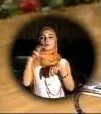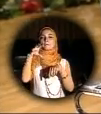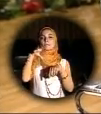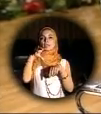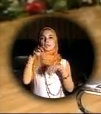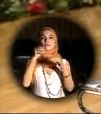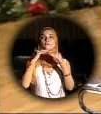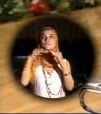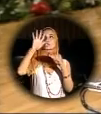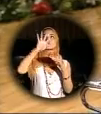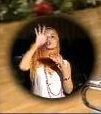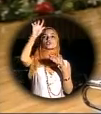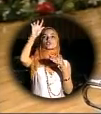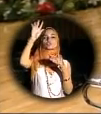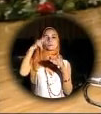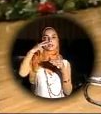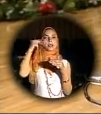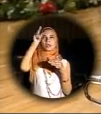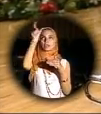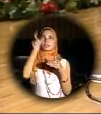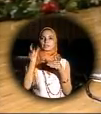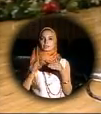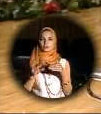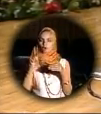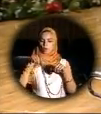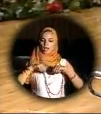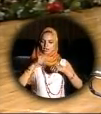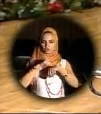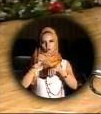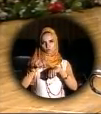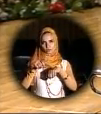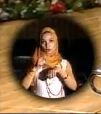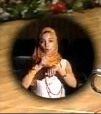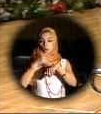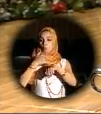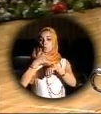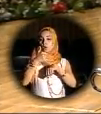time because he's going to move to his private home because of technology.